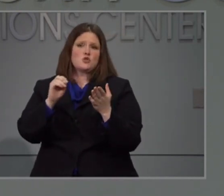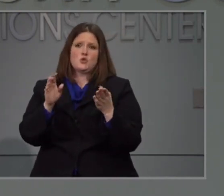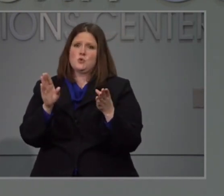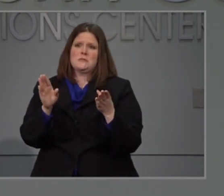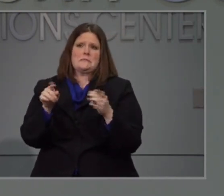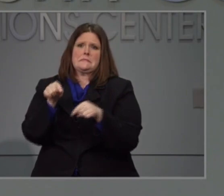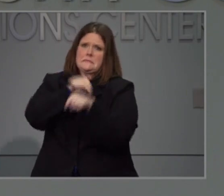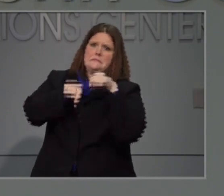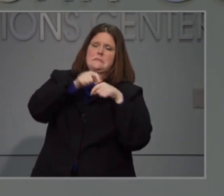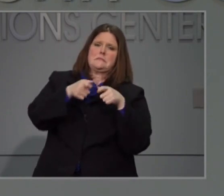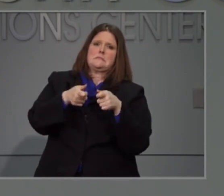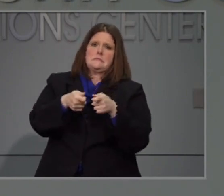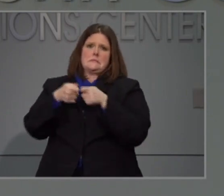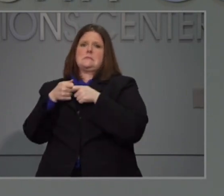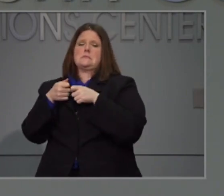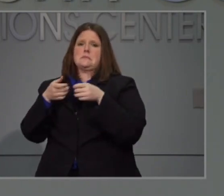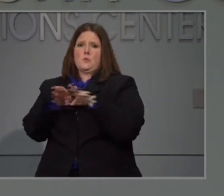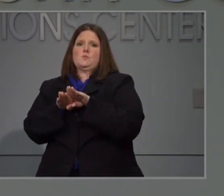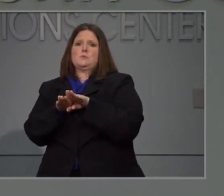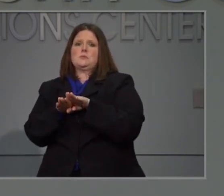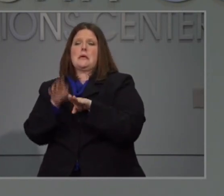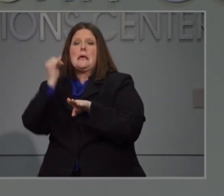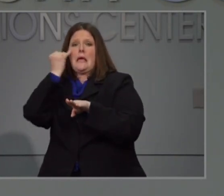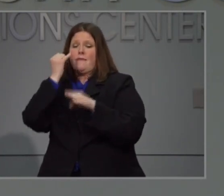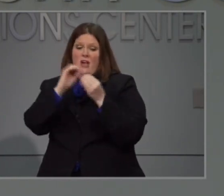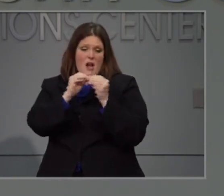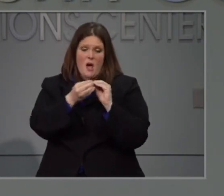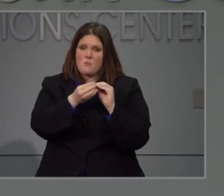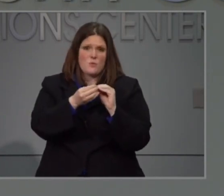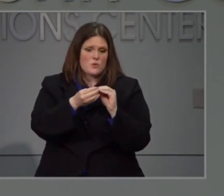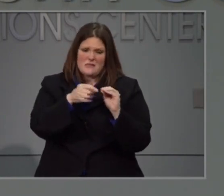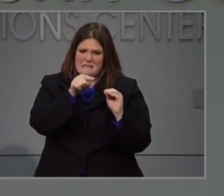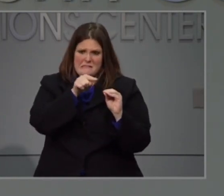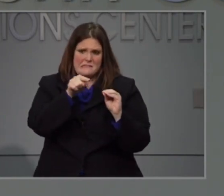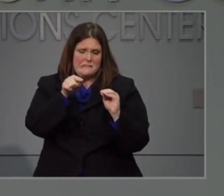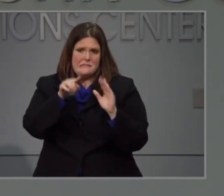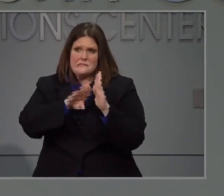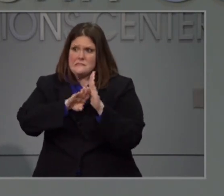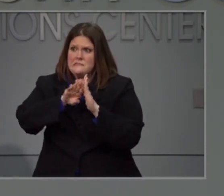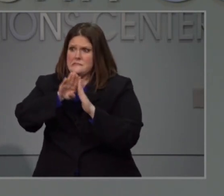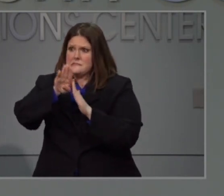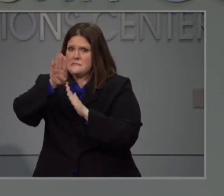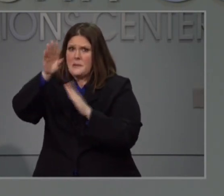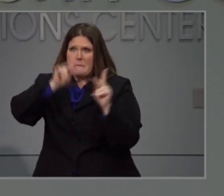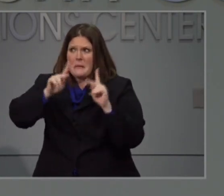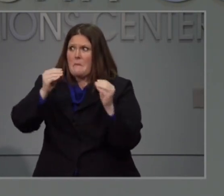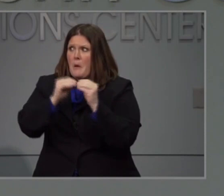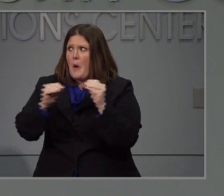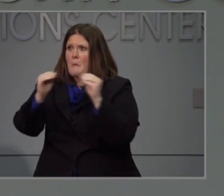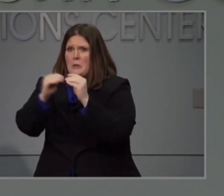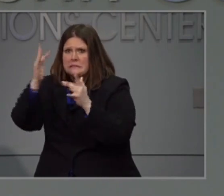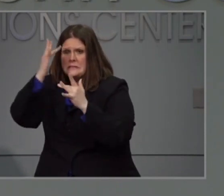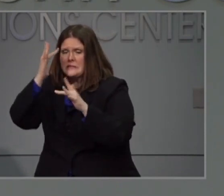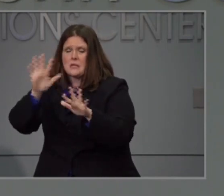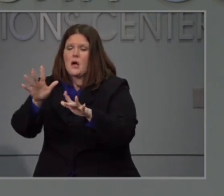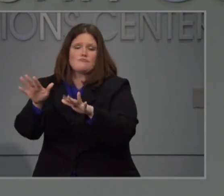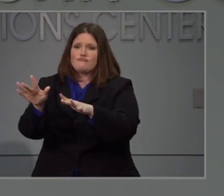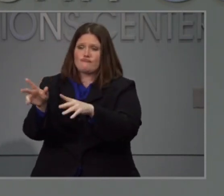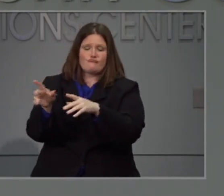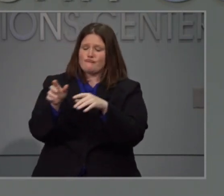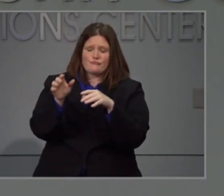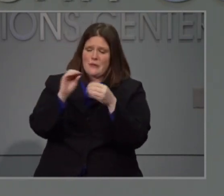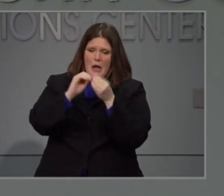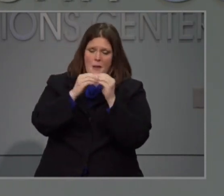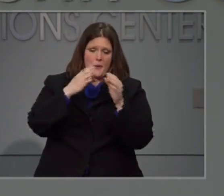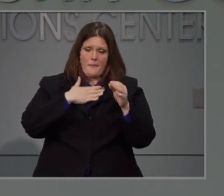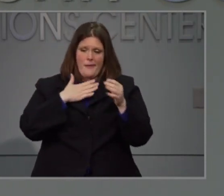our numbers went the wrong direction. So we're going to look at it carefully. What we would do